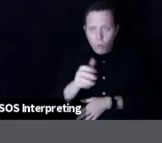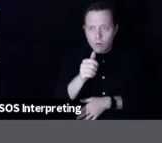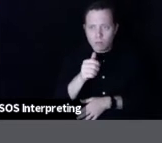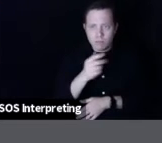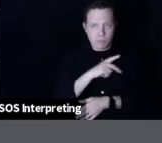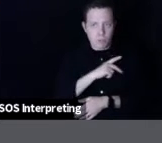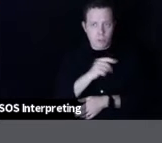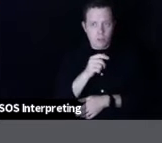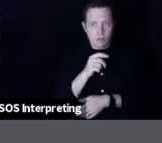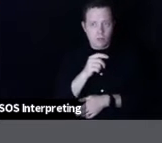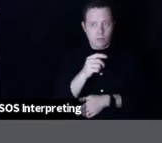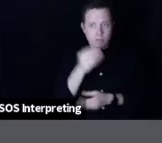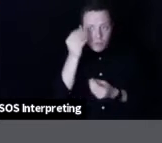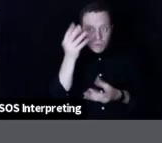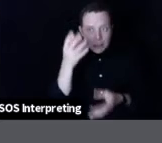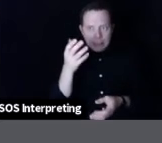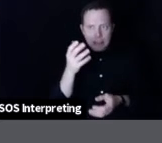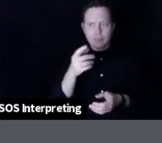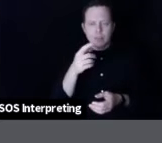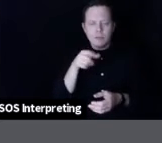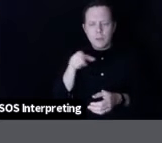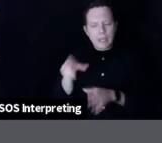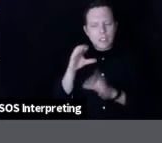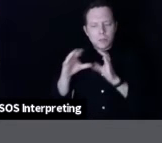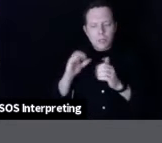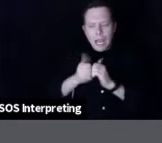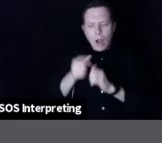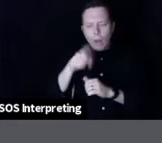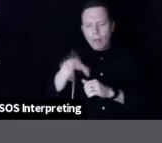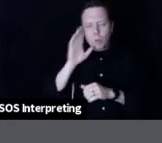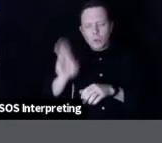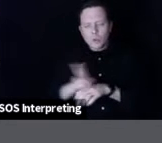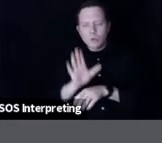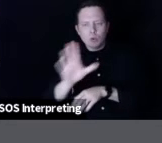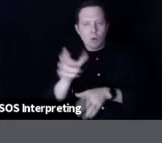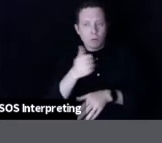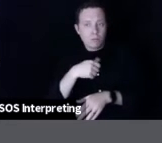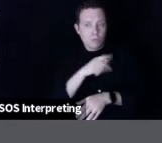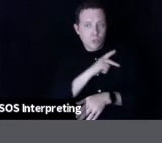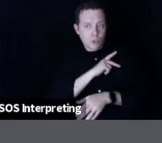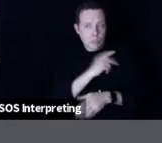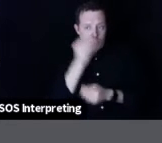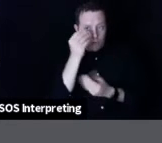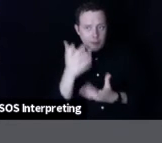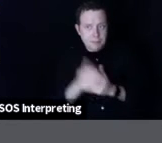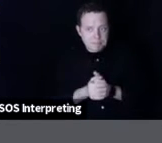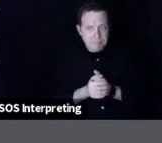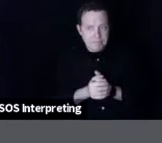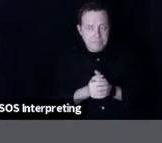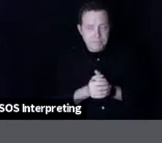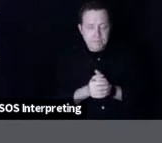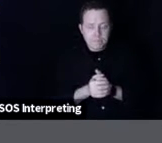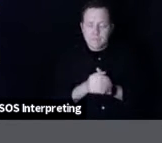ask for it? These are all important things to keep in mind when you are looking at